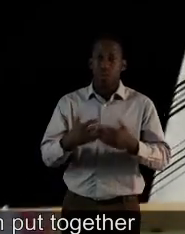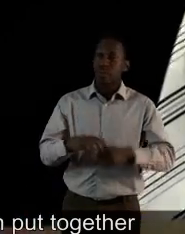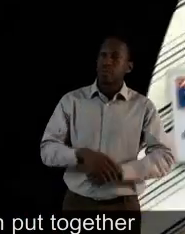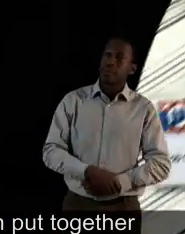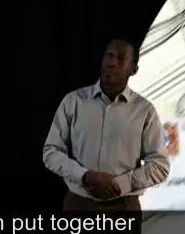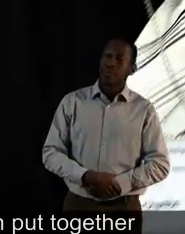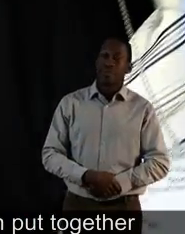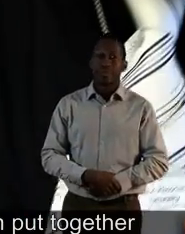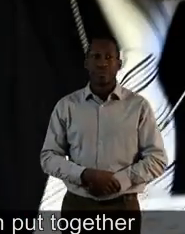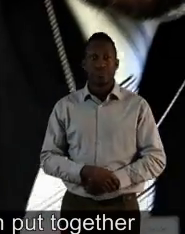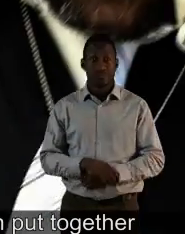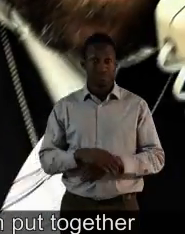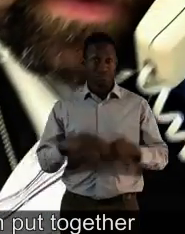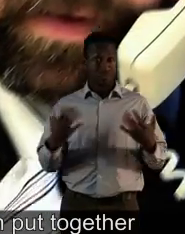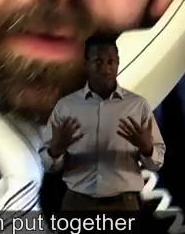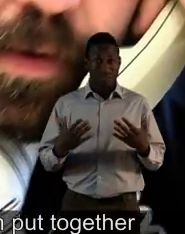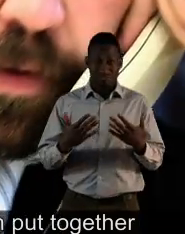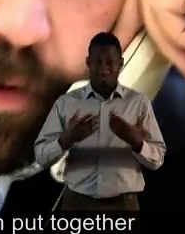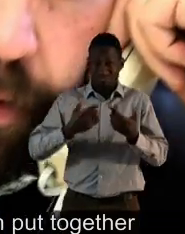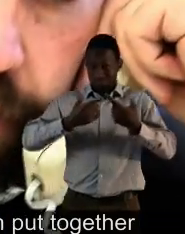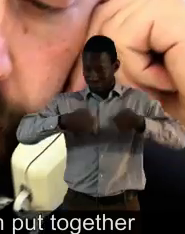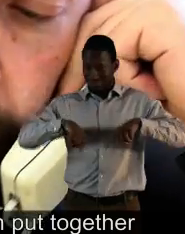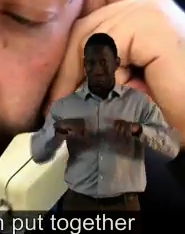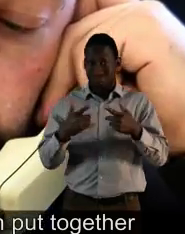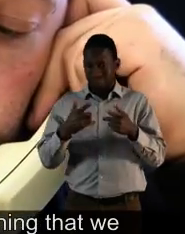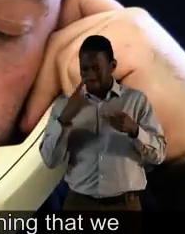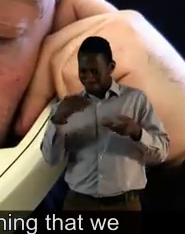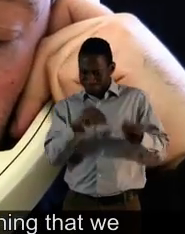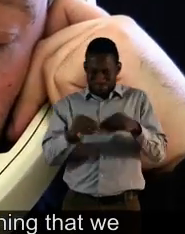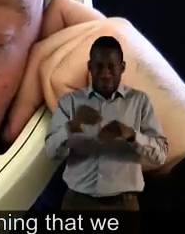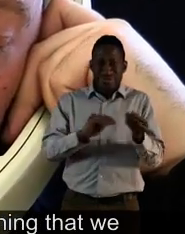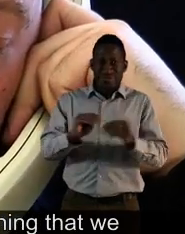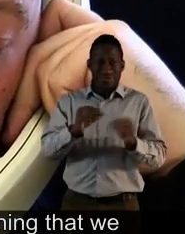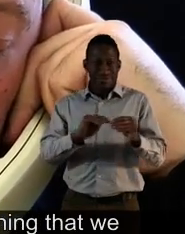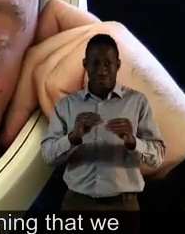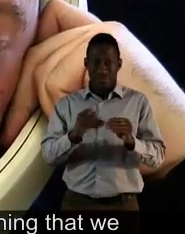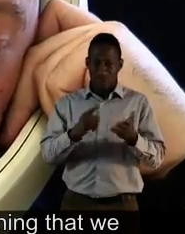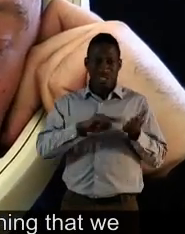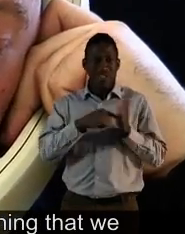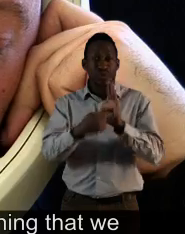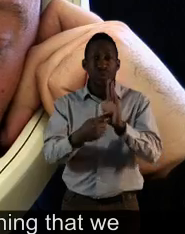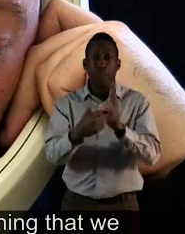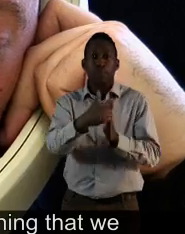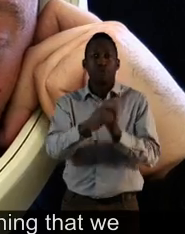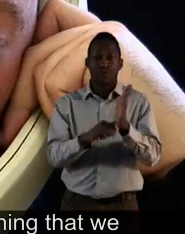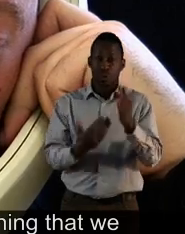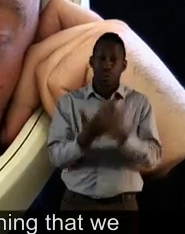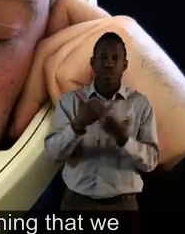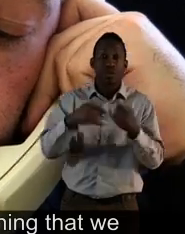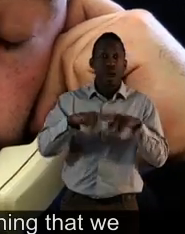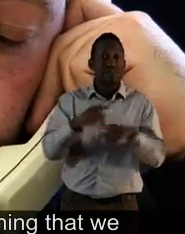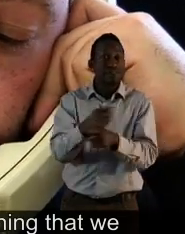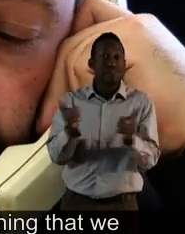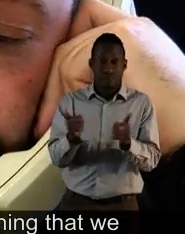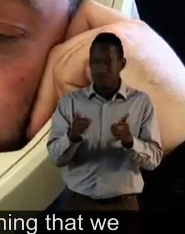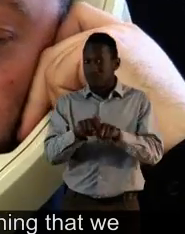can put together a tailored induction programme for new staff and volunteers, adding to the training that we